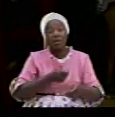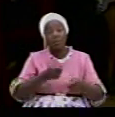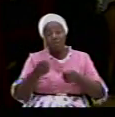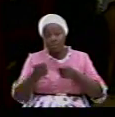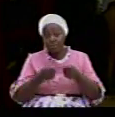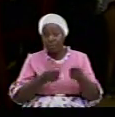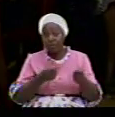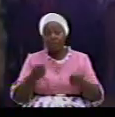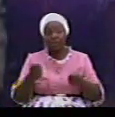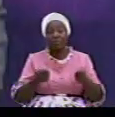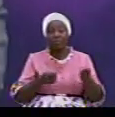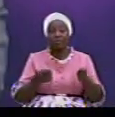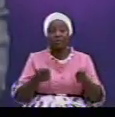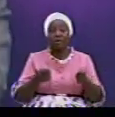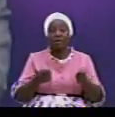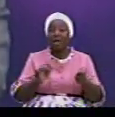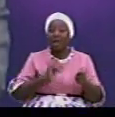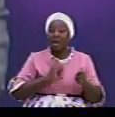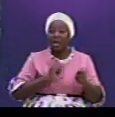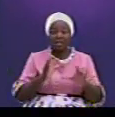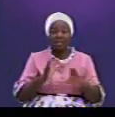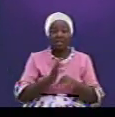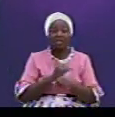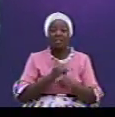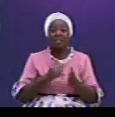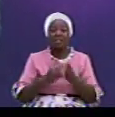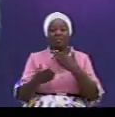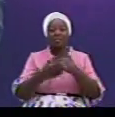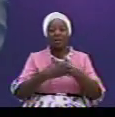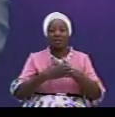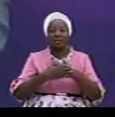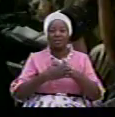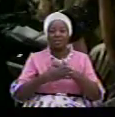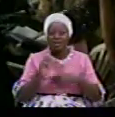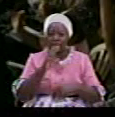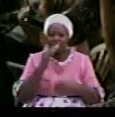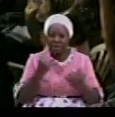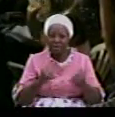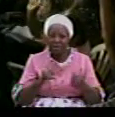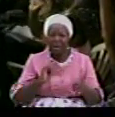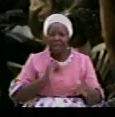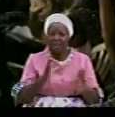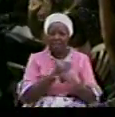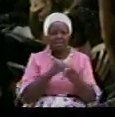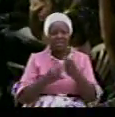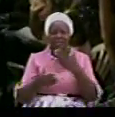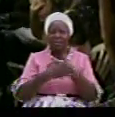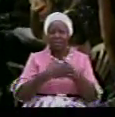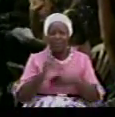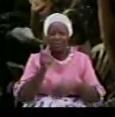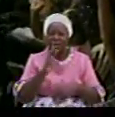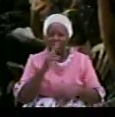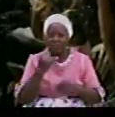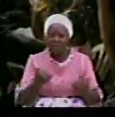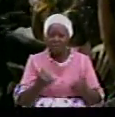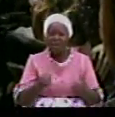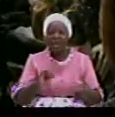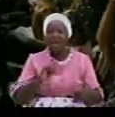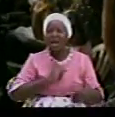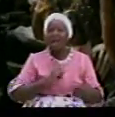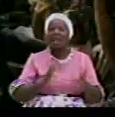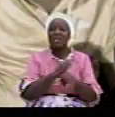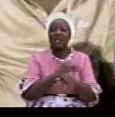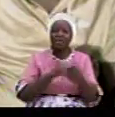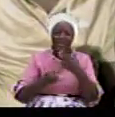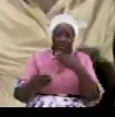dominion, I get it back. Where are you? I get it back. Where are you? I get it